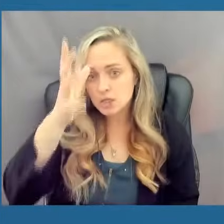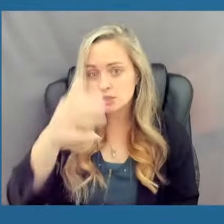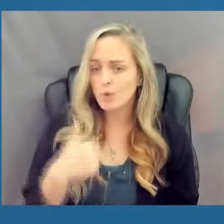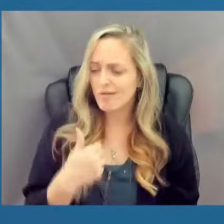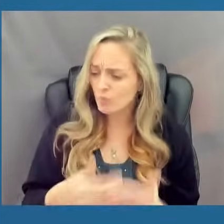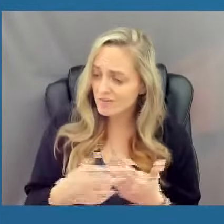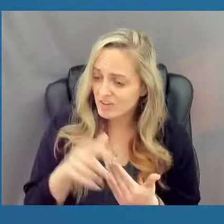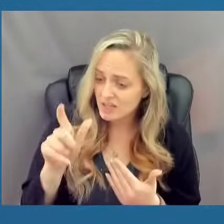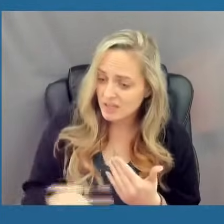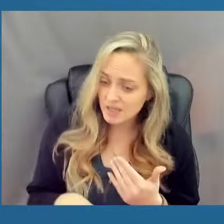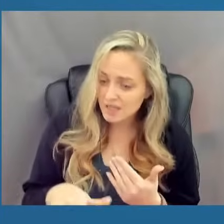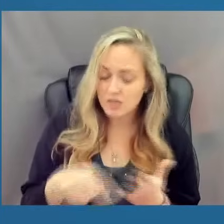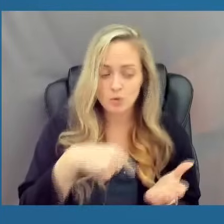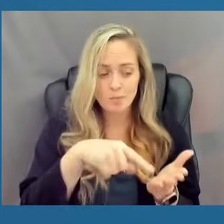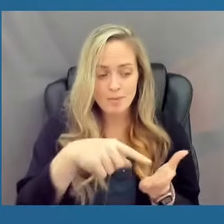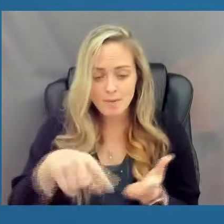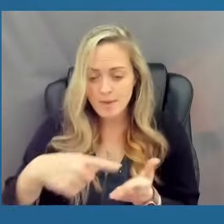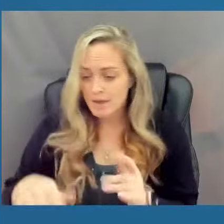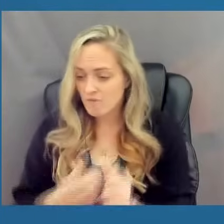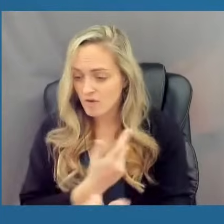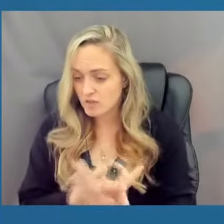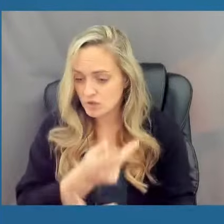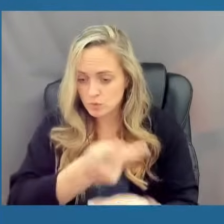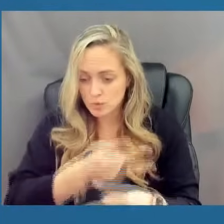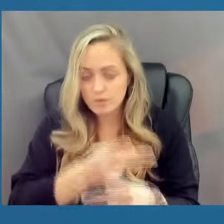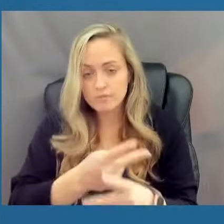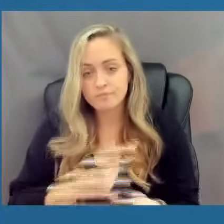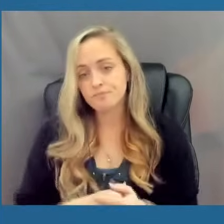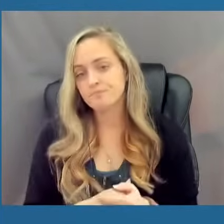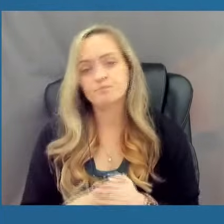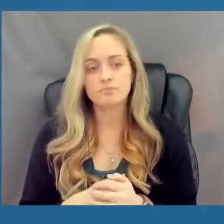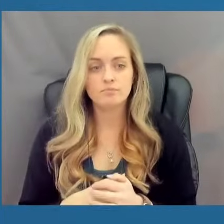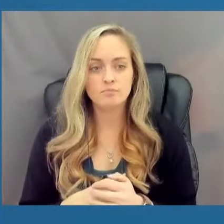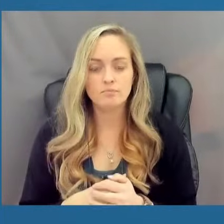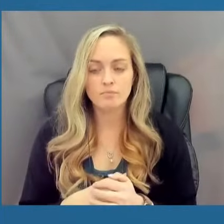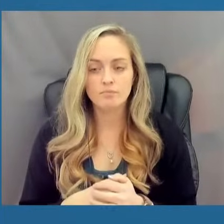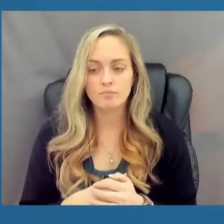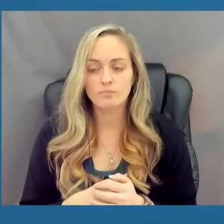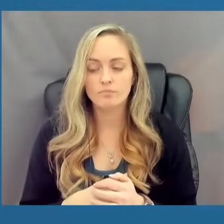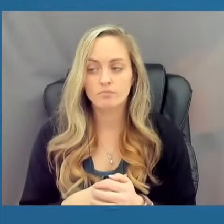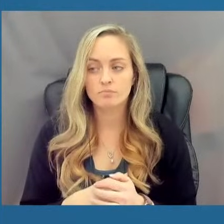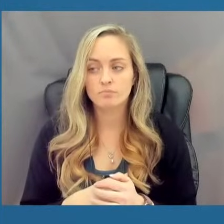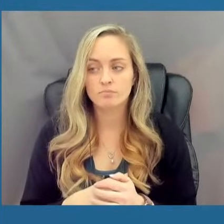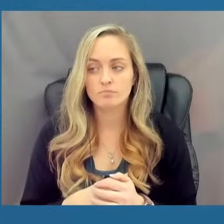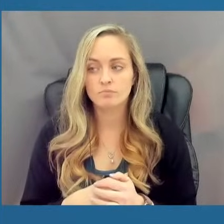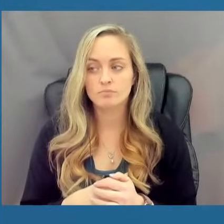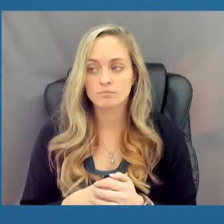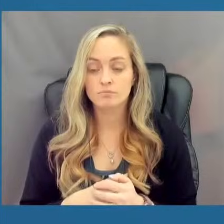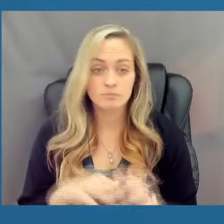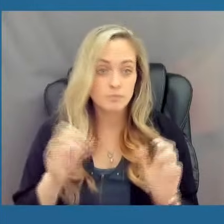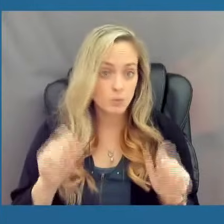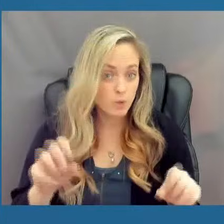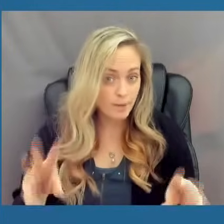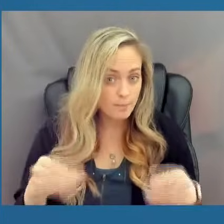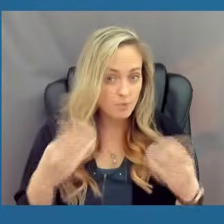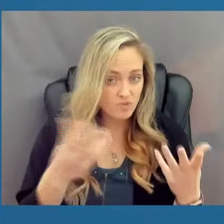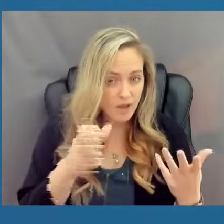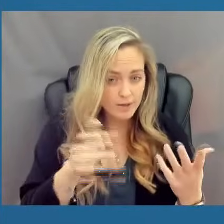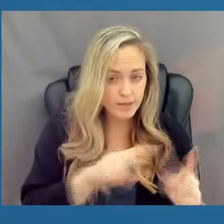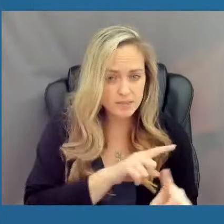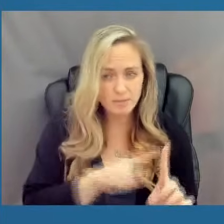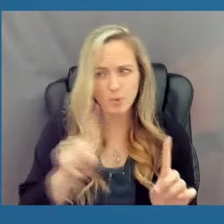able to make the payments to cover their childcare. In race, we can do that, but also we can provide it, but also you have to have